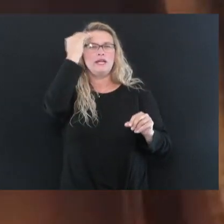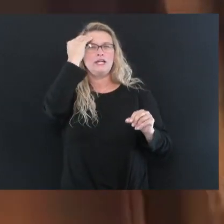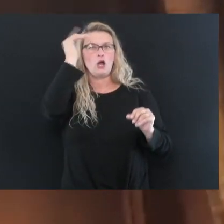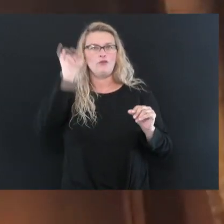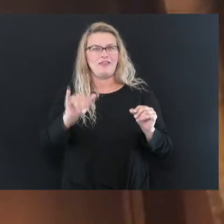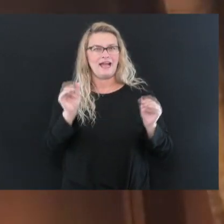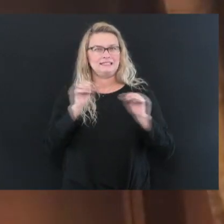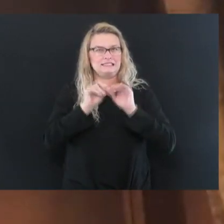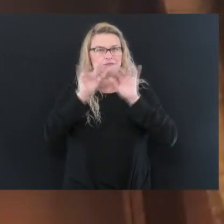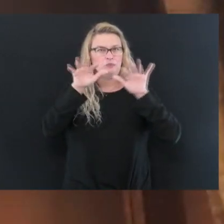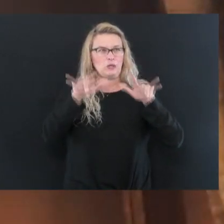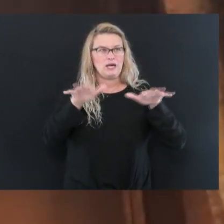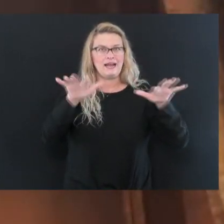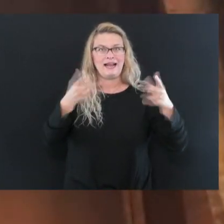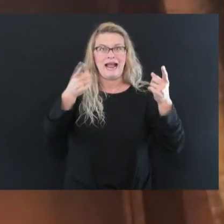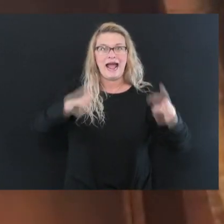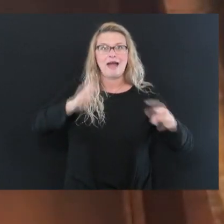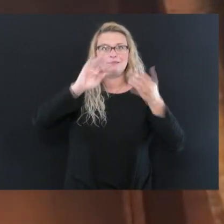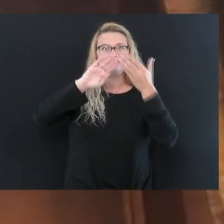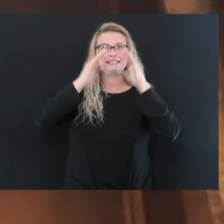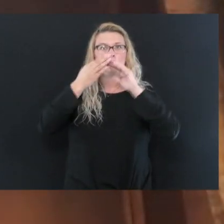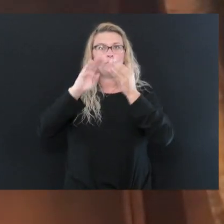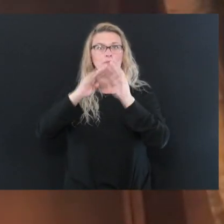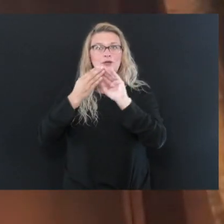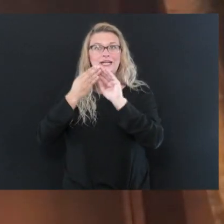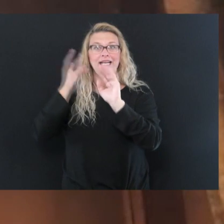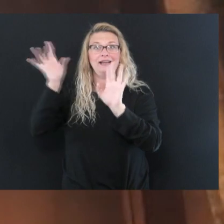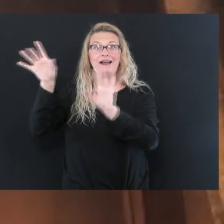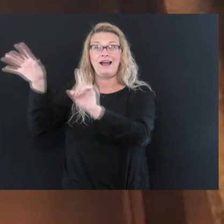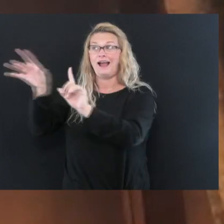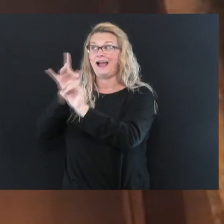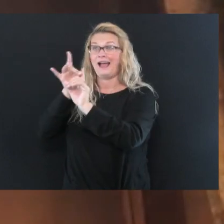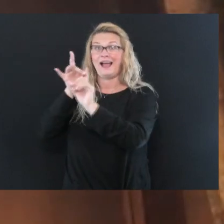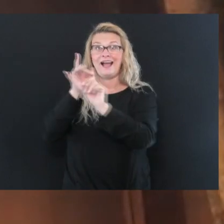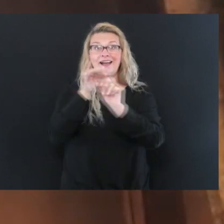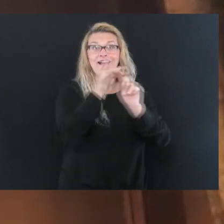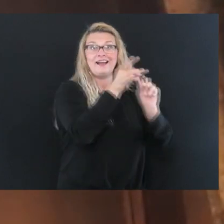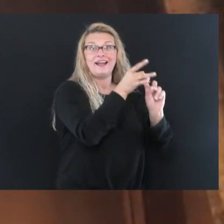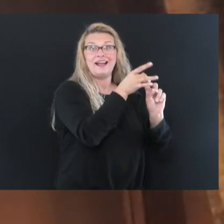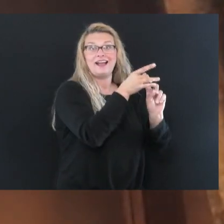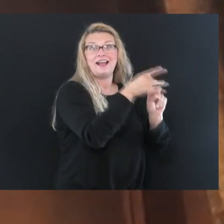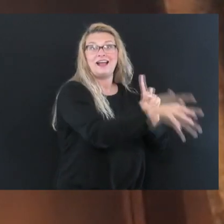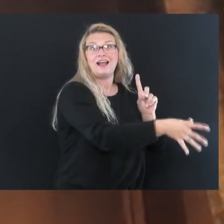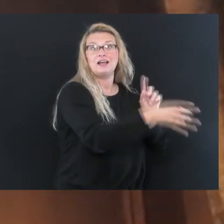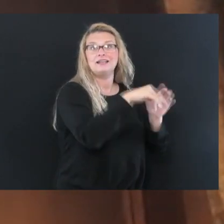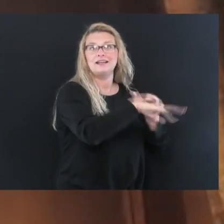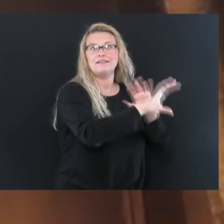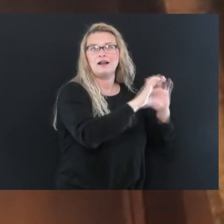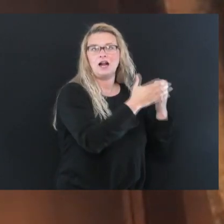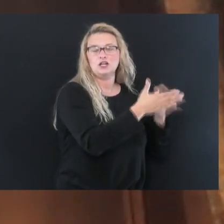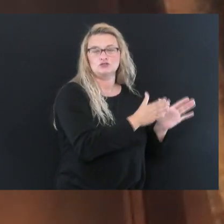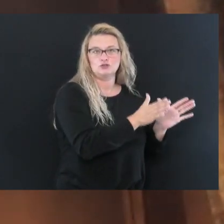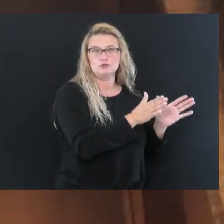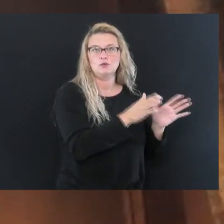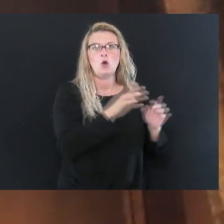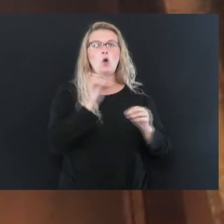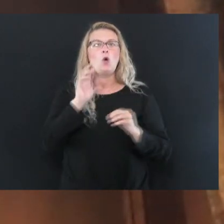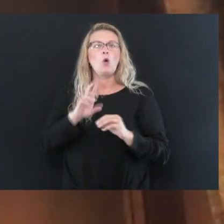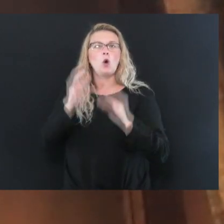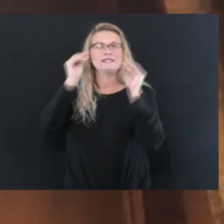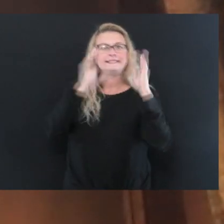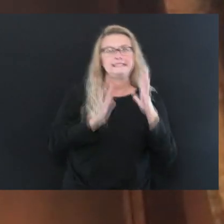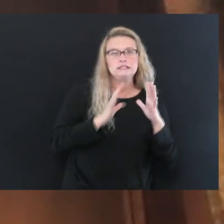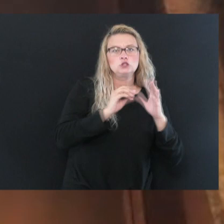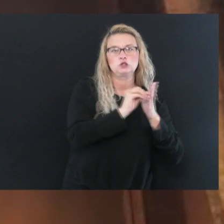happens from the community to the classroom, or from the community to other teachers or